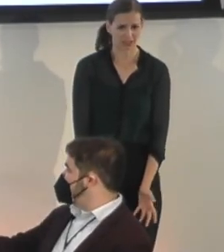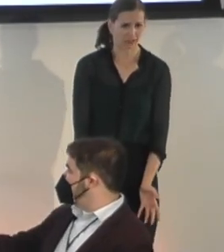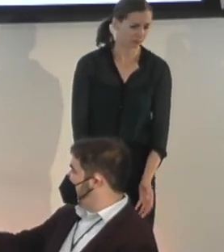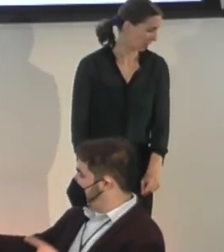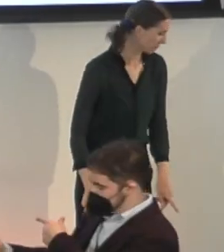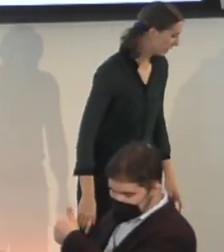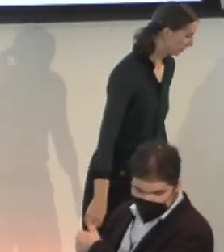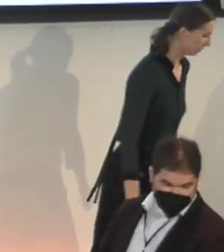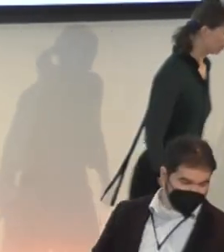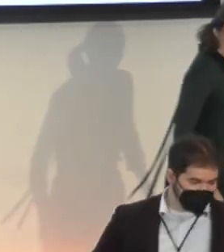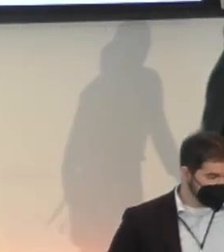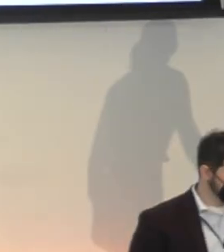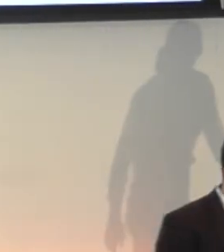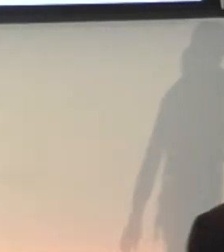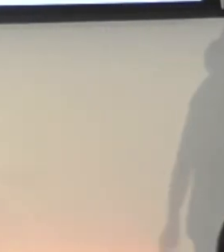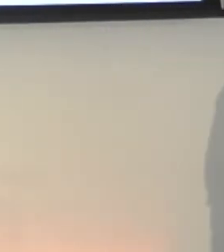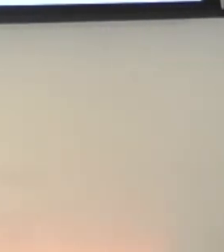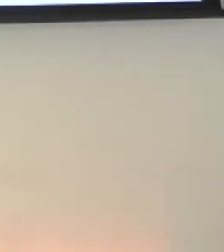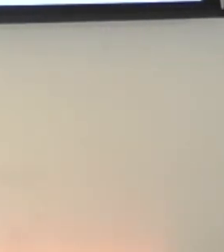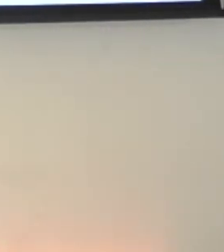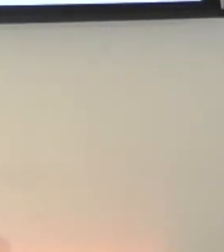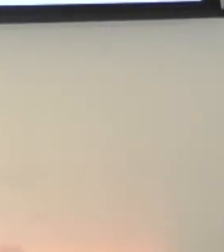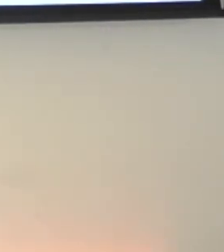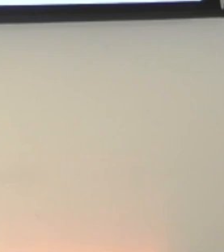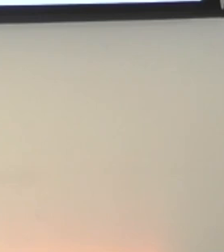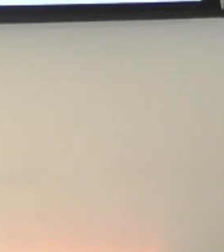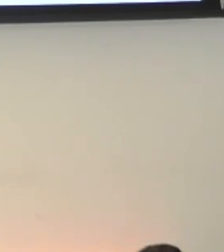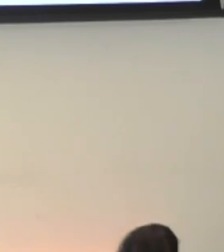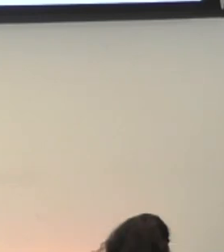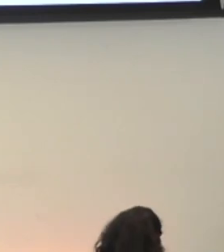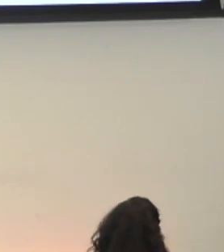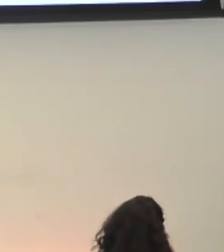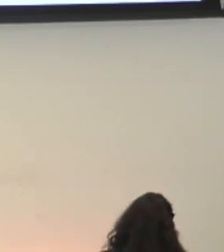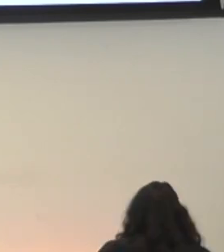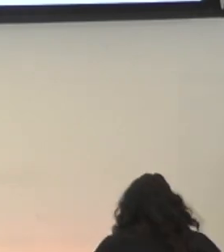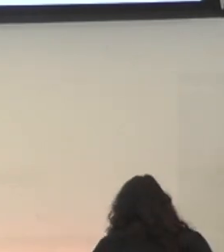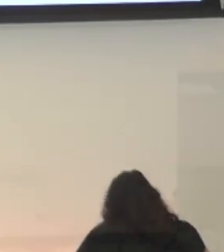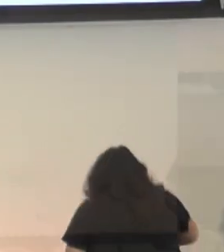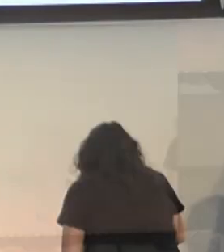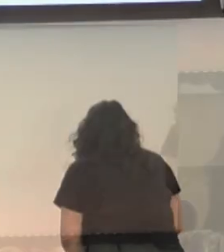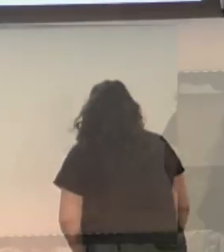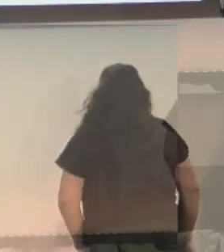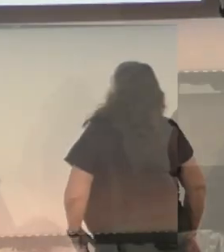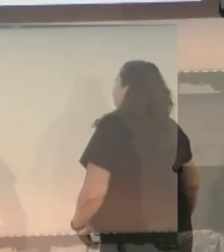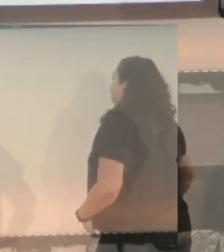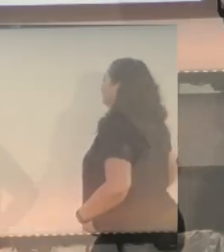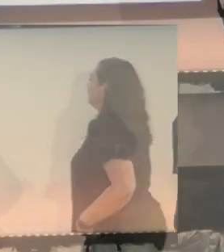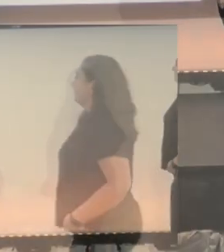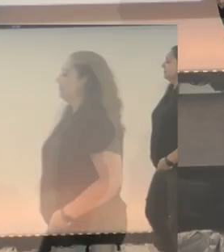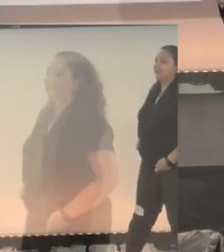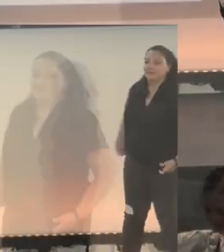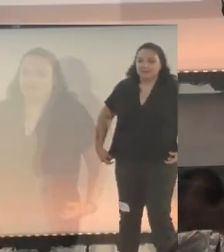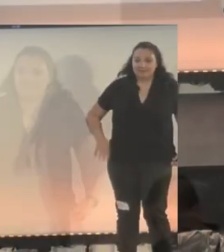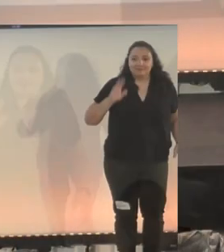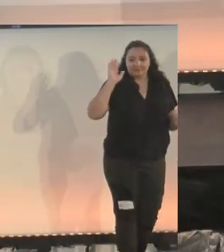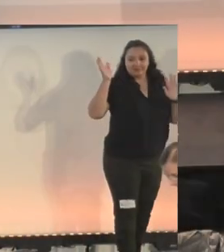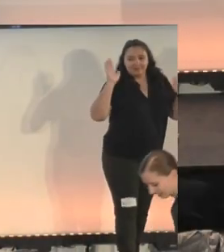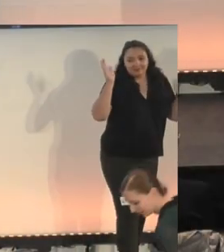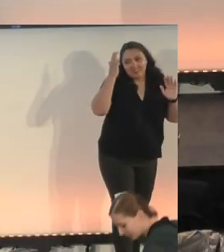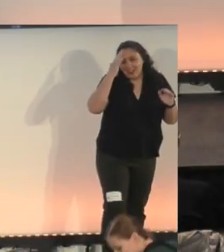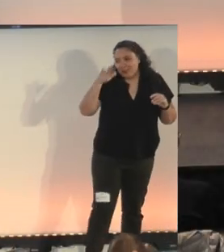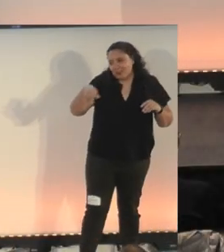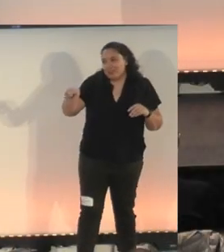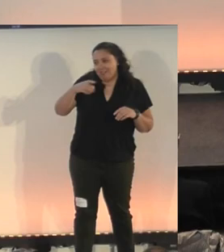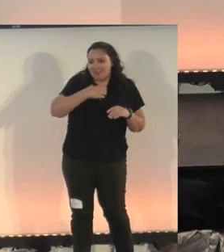Yes? Yes. Hi, everyone. I'm hungry. I'm sure you're all hungry, too. So we'll try to go fast and get you all out to lunch. So